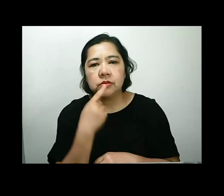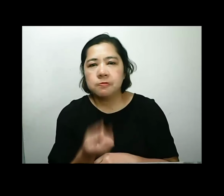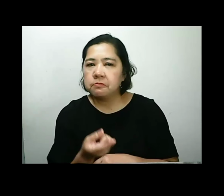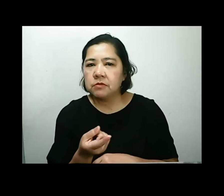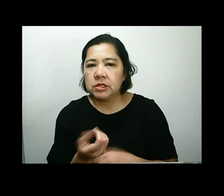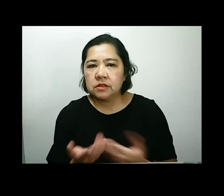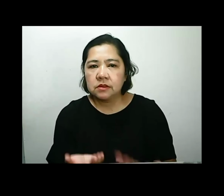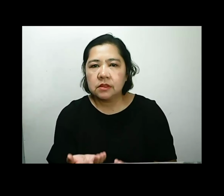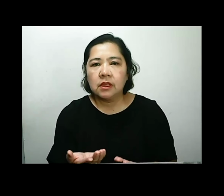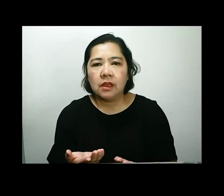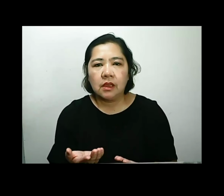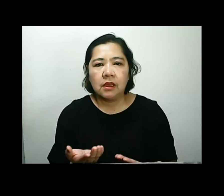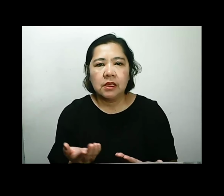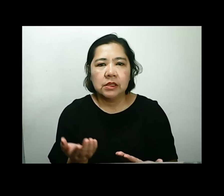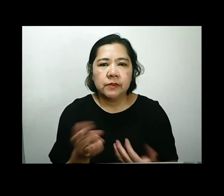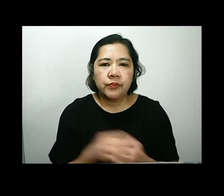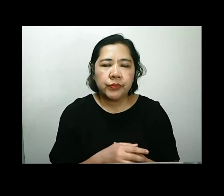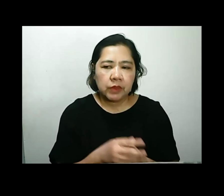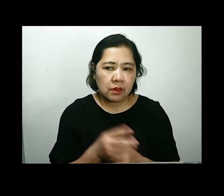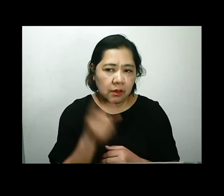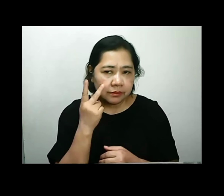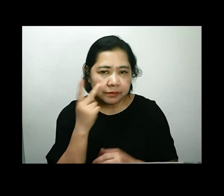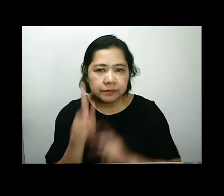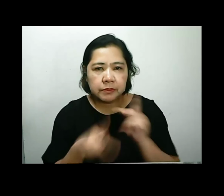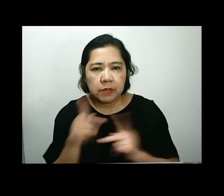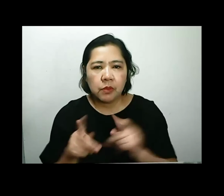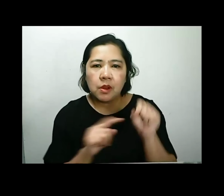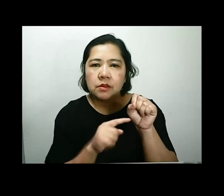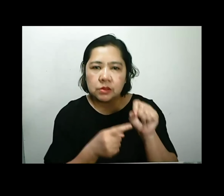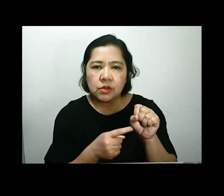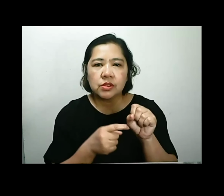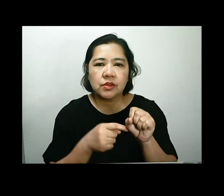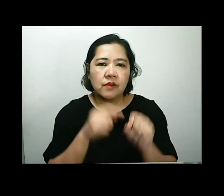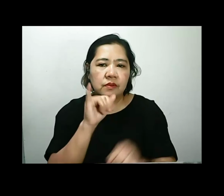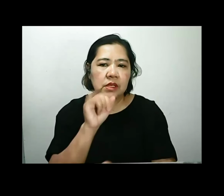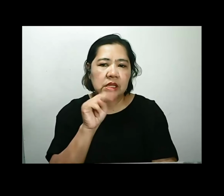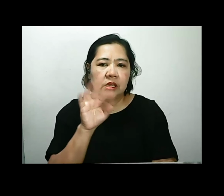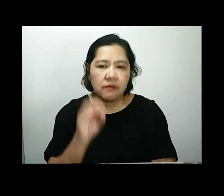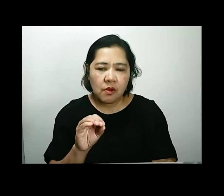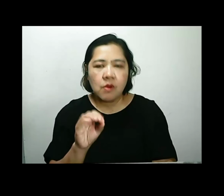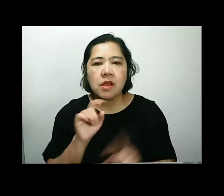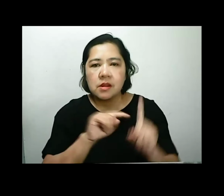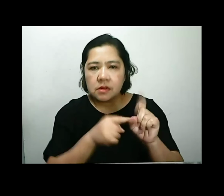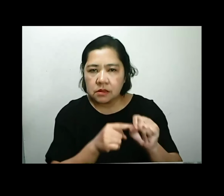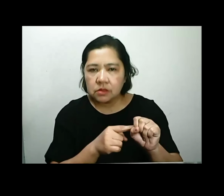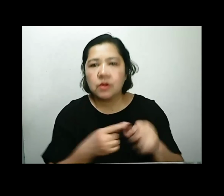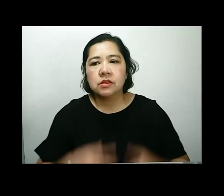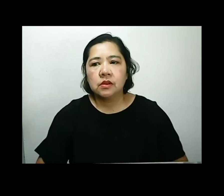we look at the people as our source of information as well as a source of inspiration, but we really give